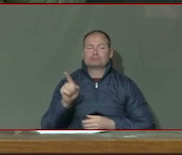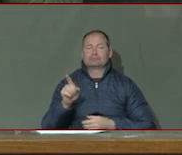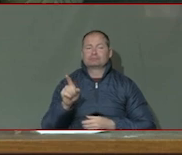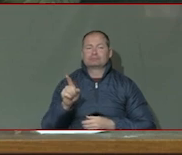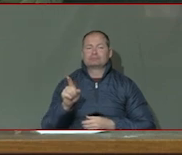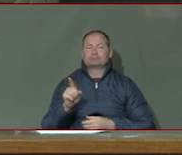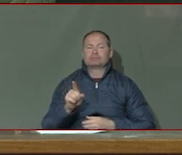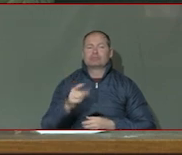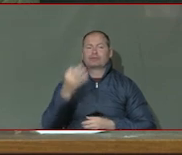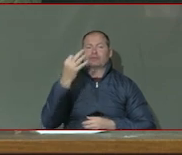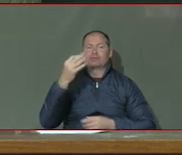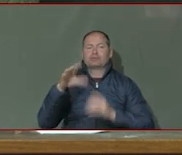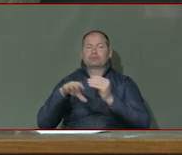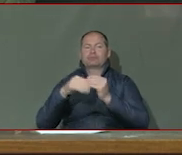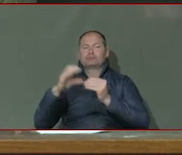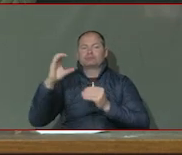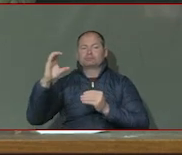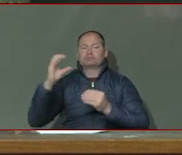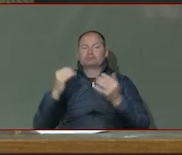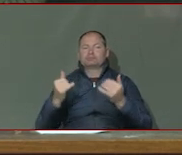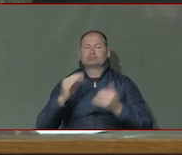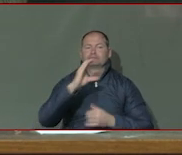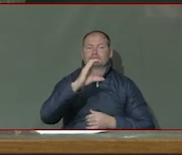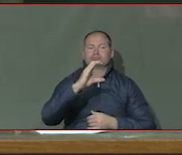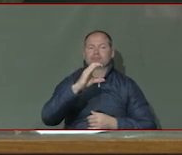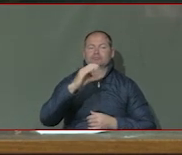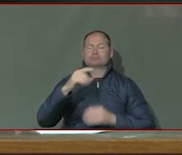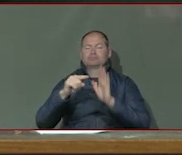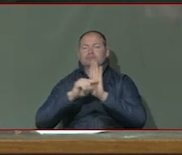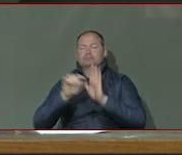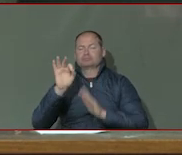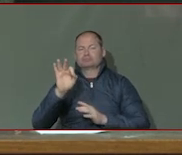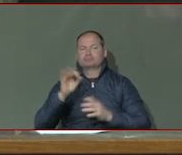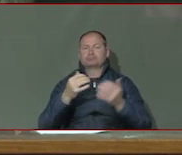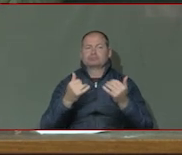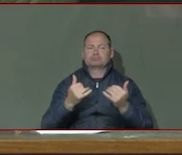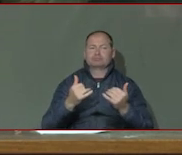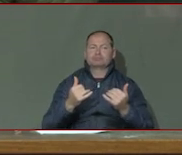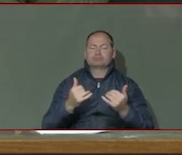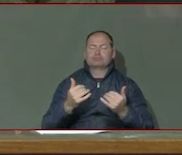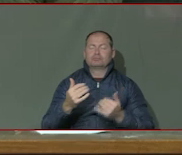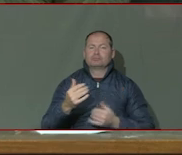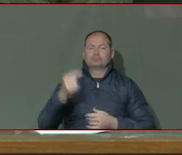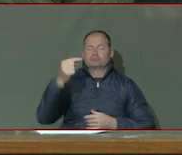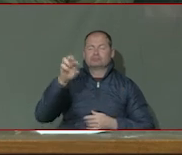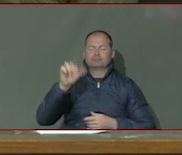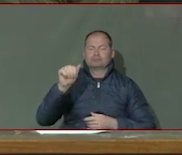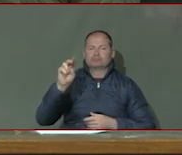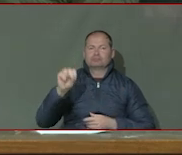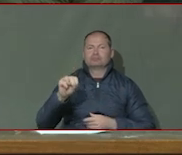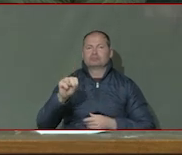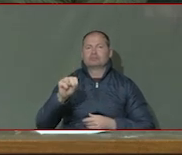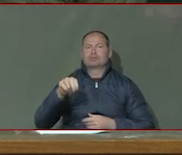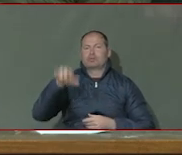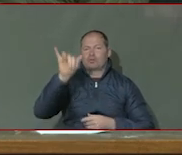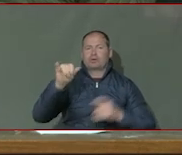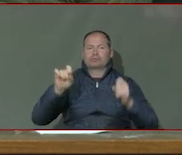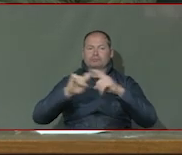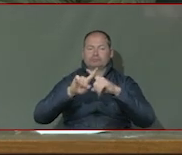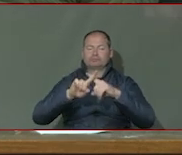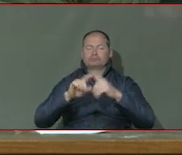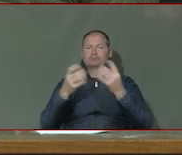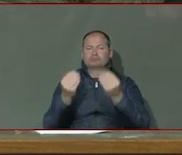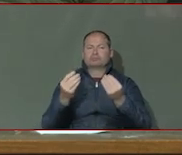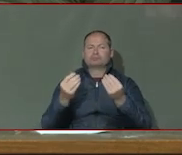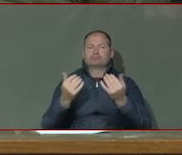plus c, c is equal to negative 3, so you've got your gradient, you've got your y-intercept, so y is equal to